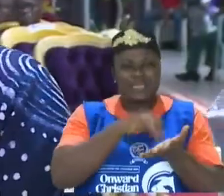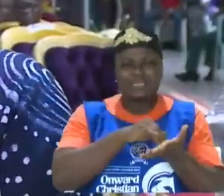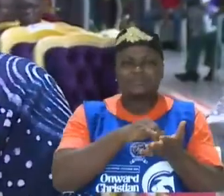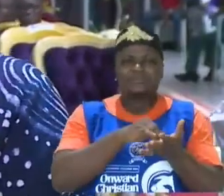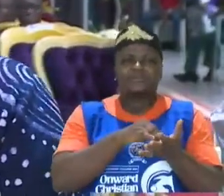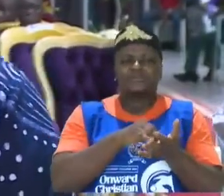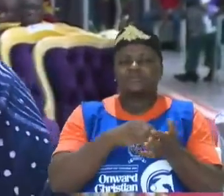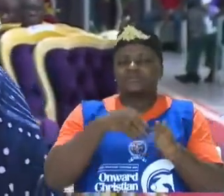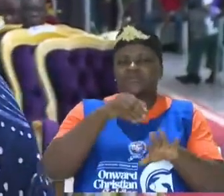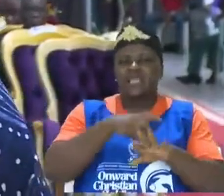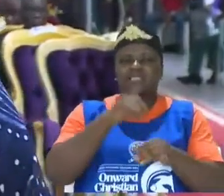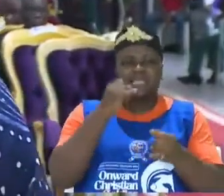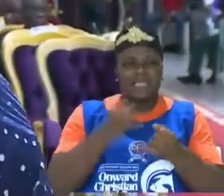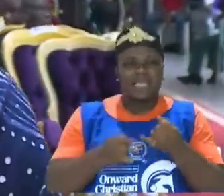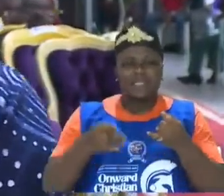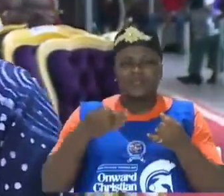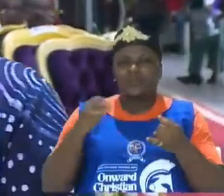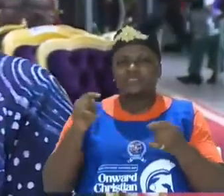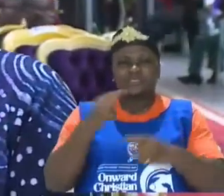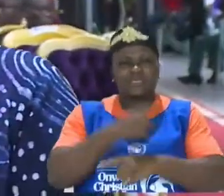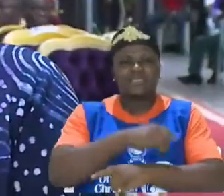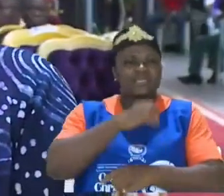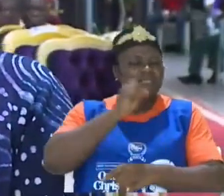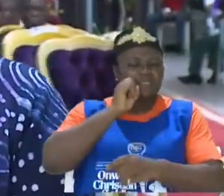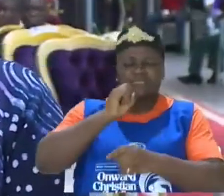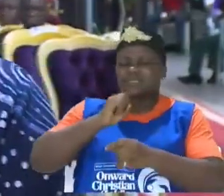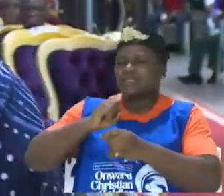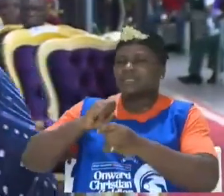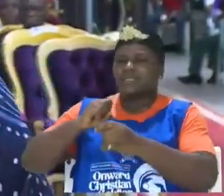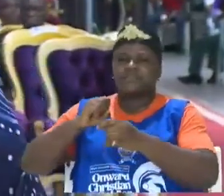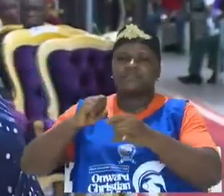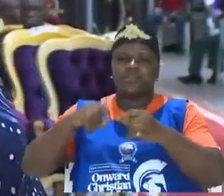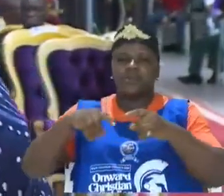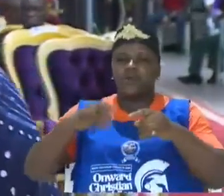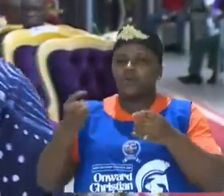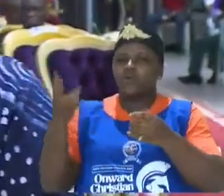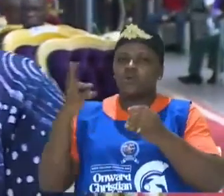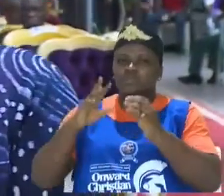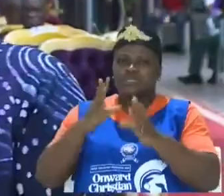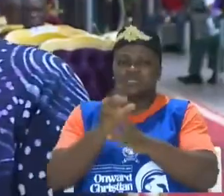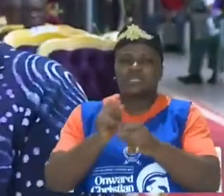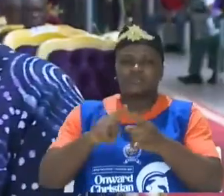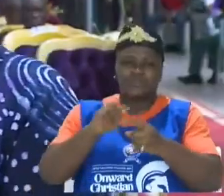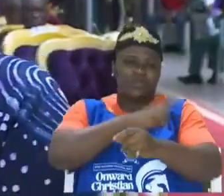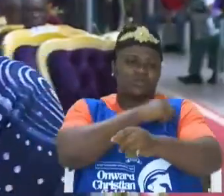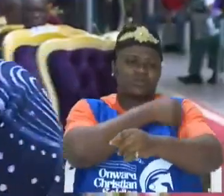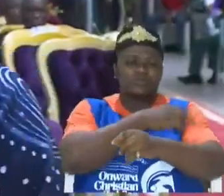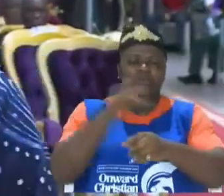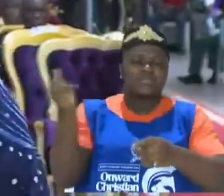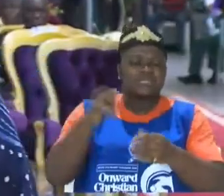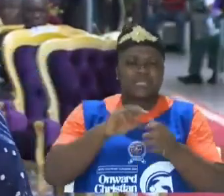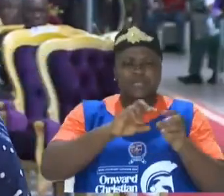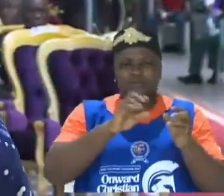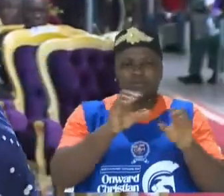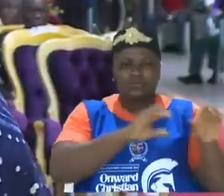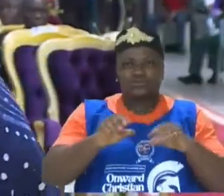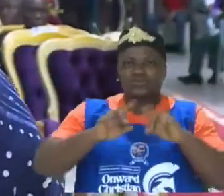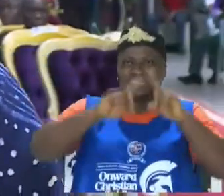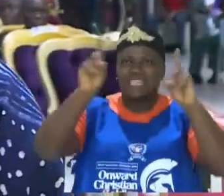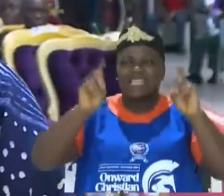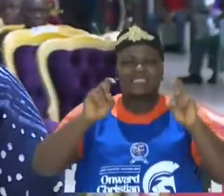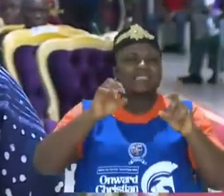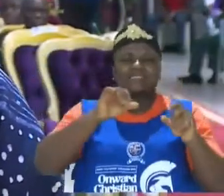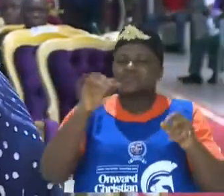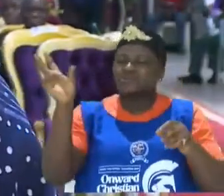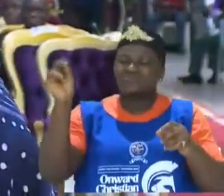end of the day, she ended up in the hospital. They started doing all sorts of tests. They didn't see anything wrong with her. She could